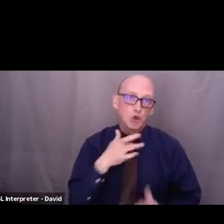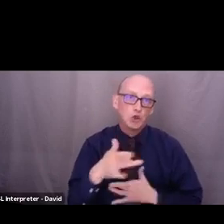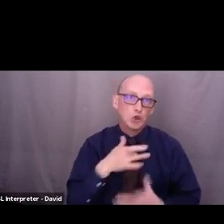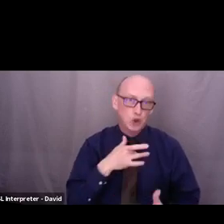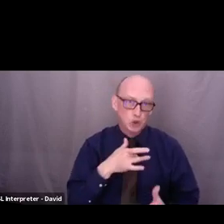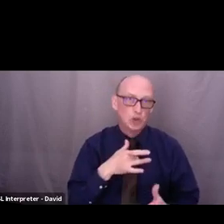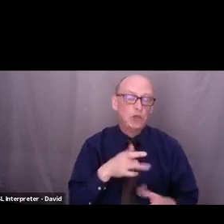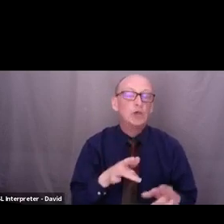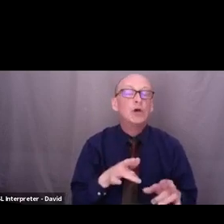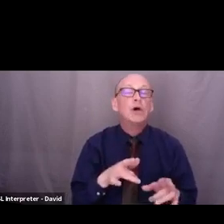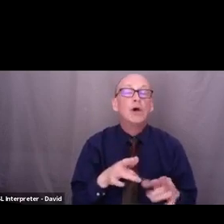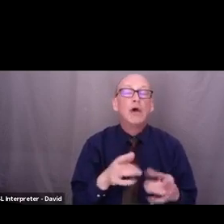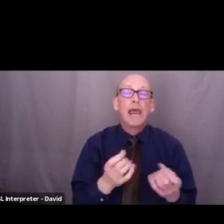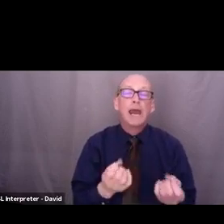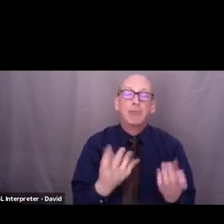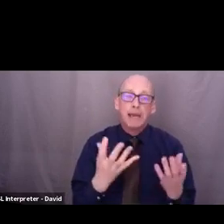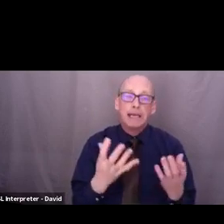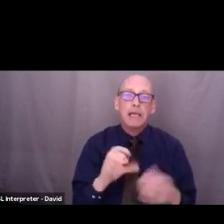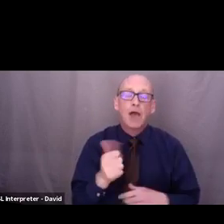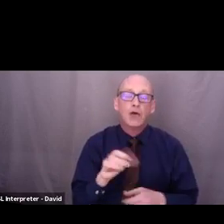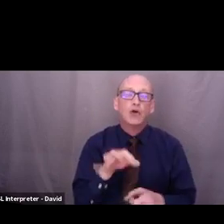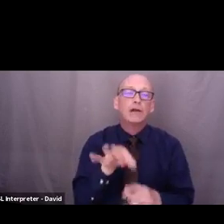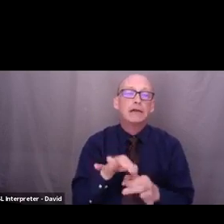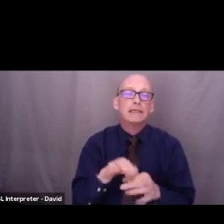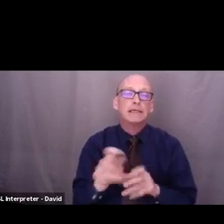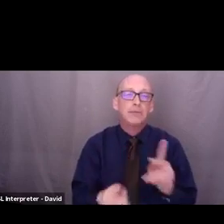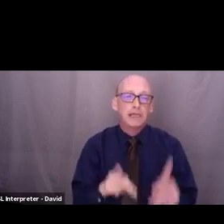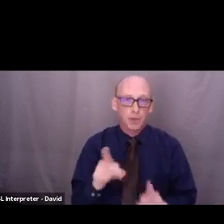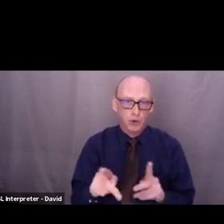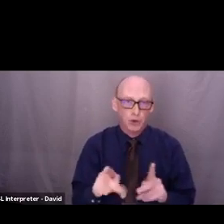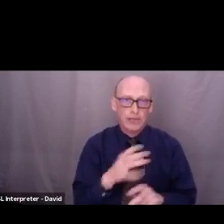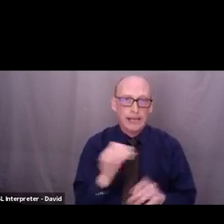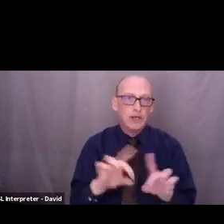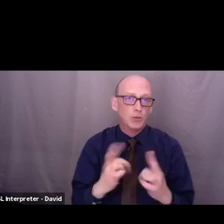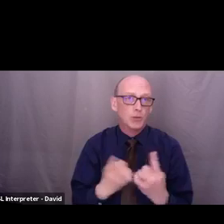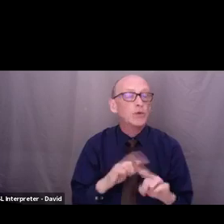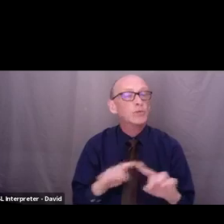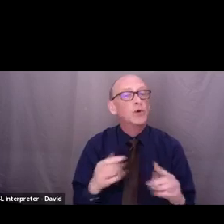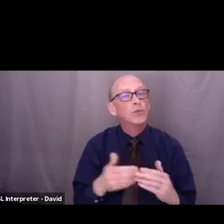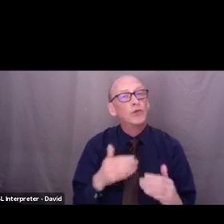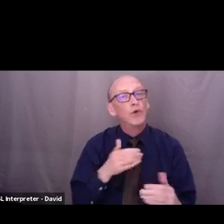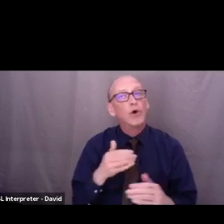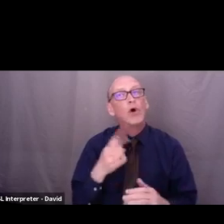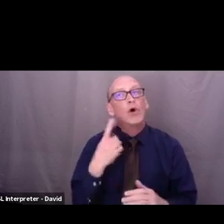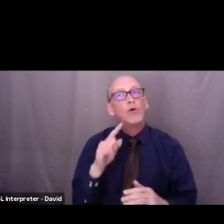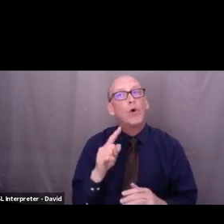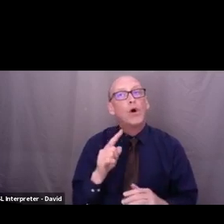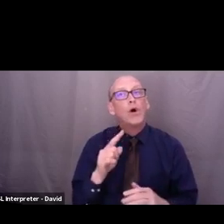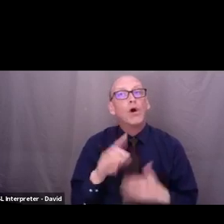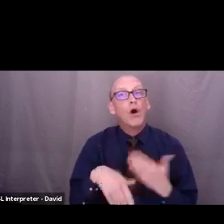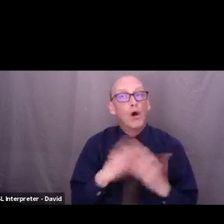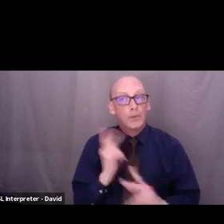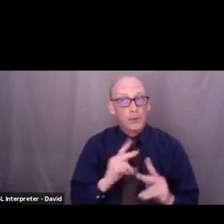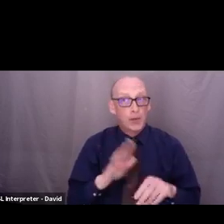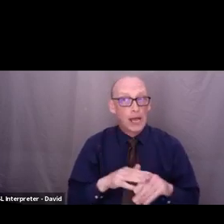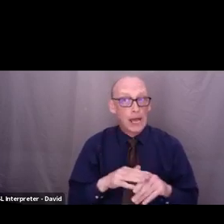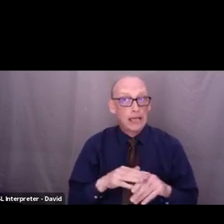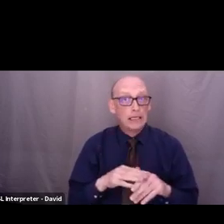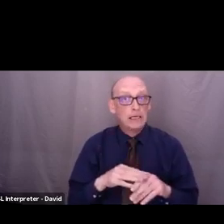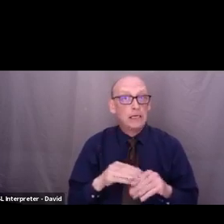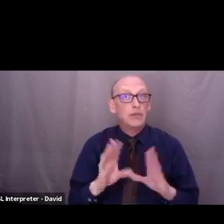well as many other elected officials and entities. But relative to the four that are on the screen today, we've had